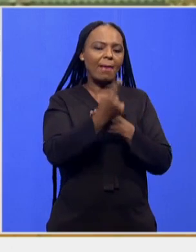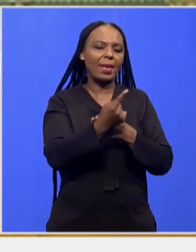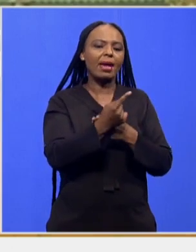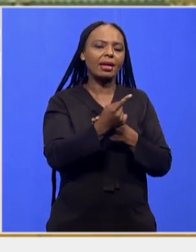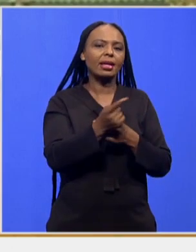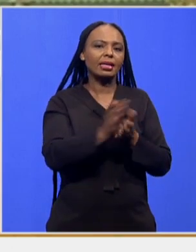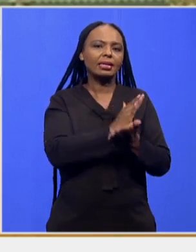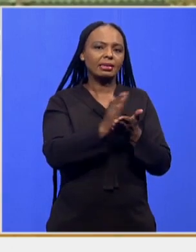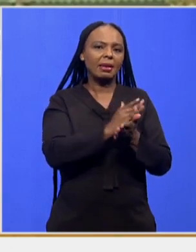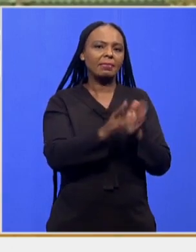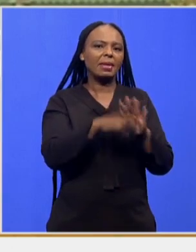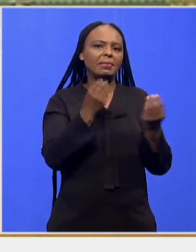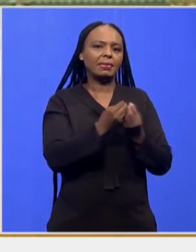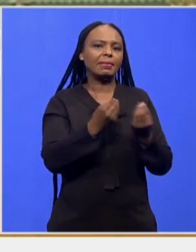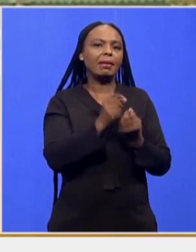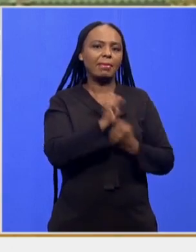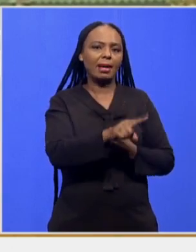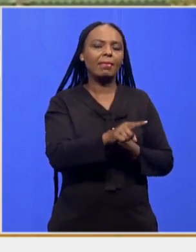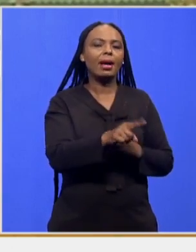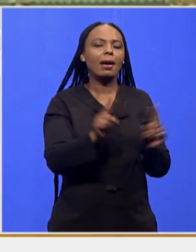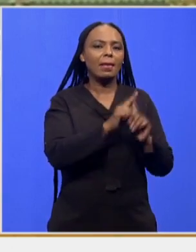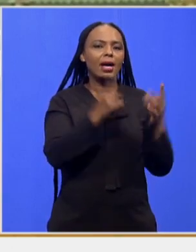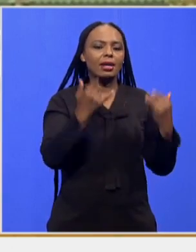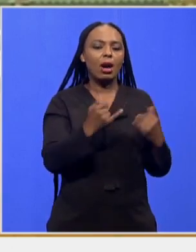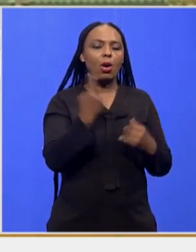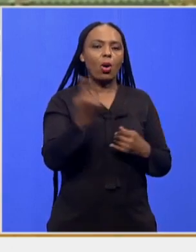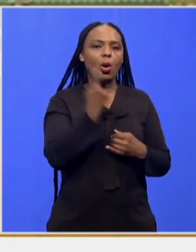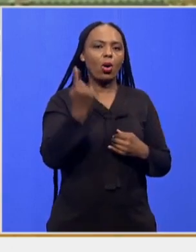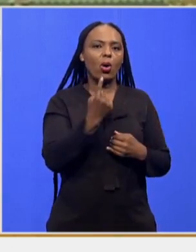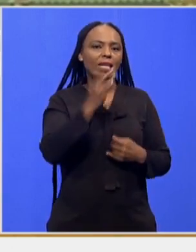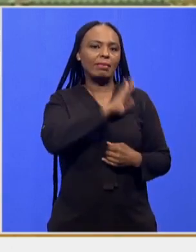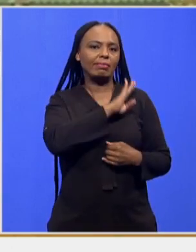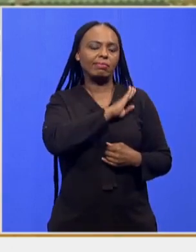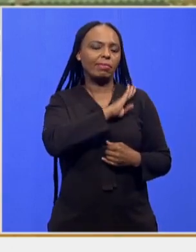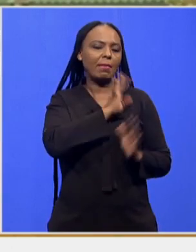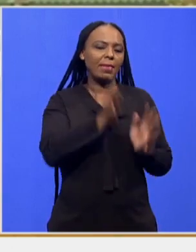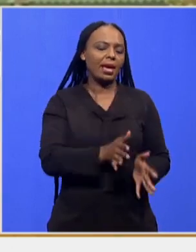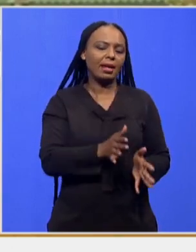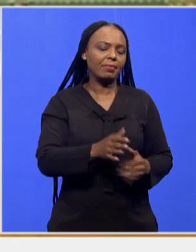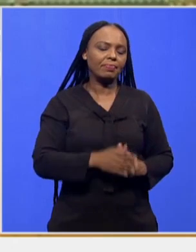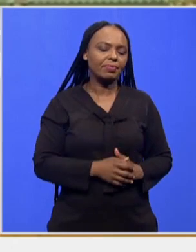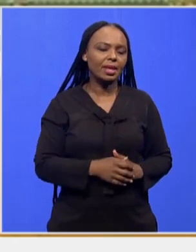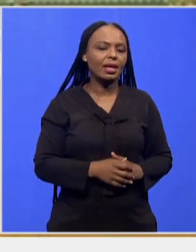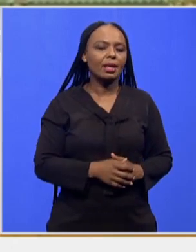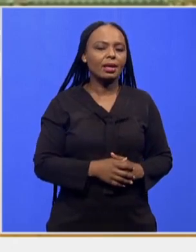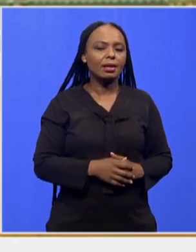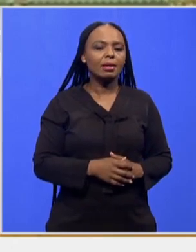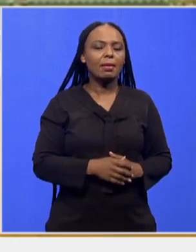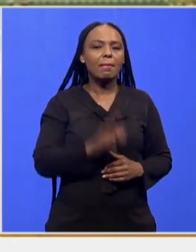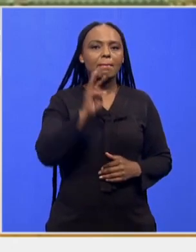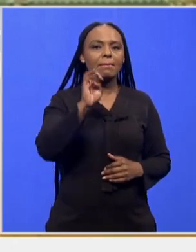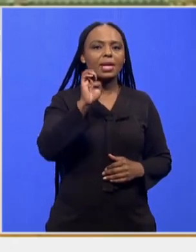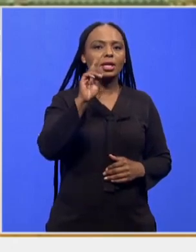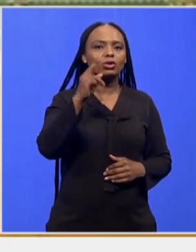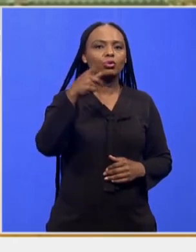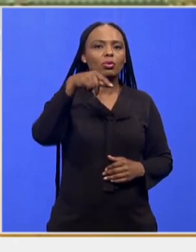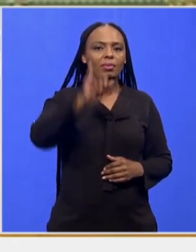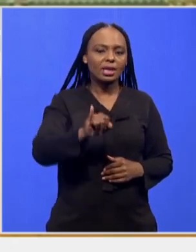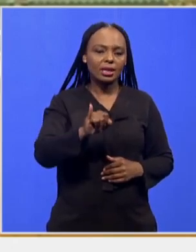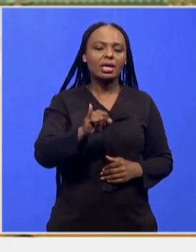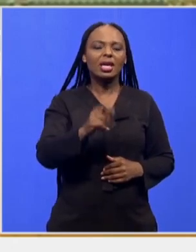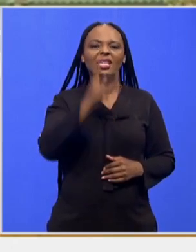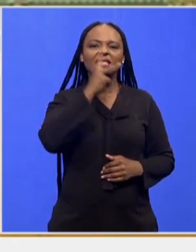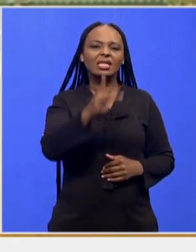have been seeing that. Apparently, it's not only, I was speaking to some of the workers there, it's not only at Medupi, where this is happening, where you are